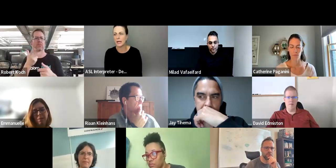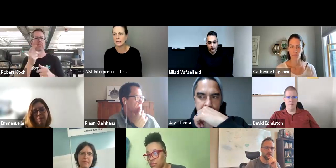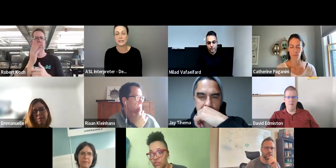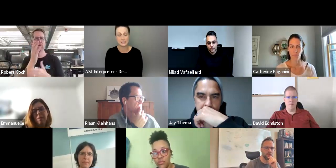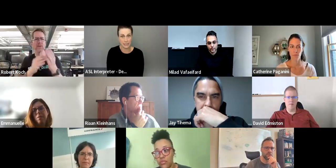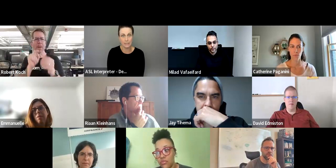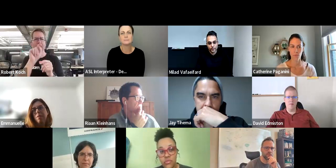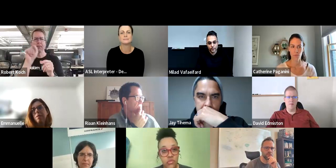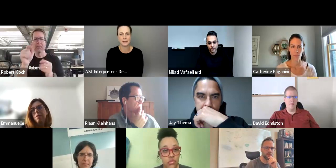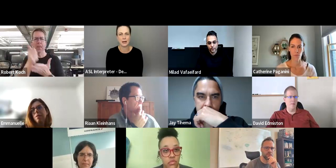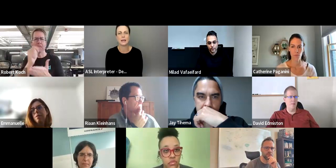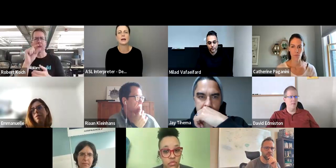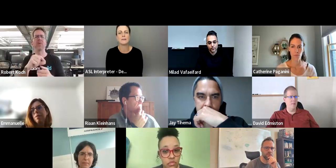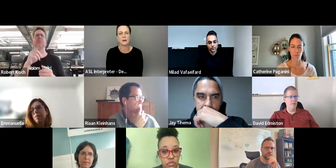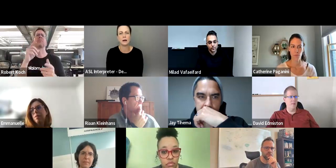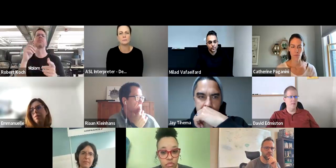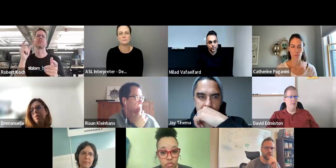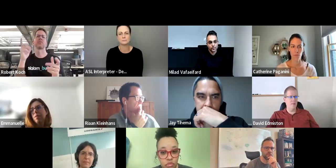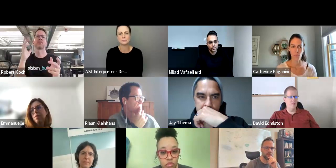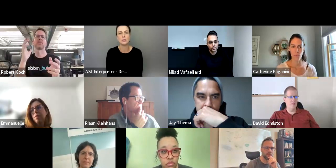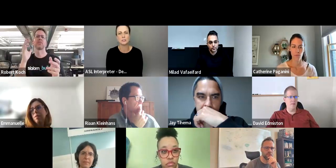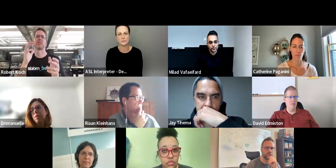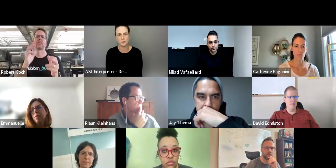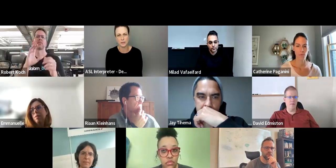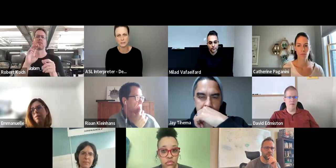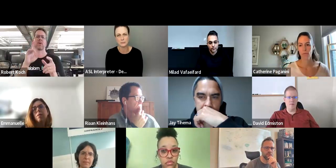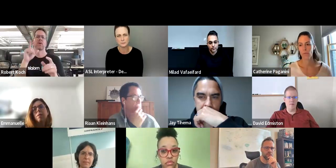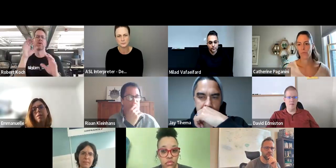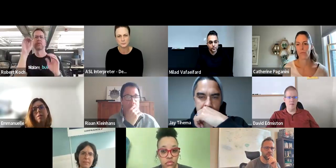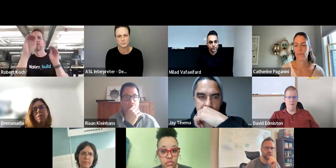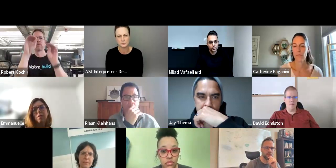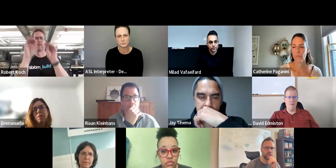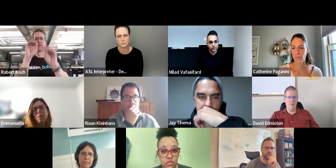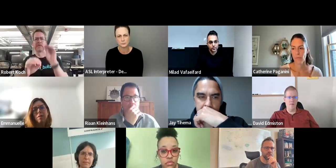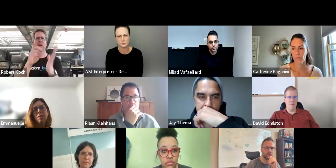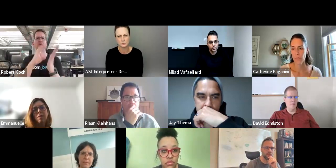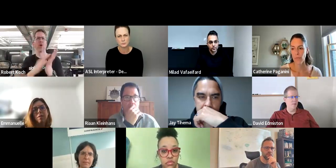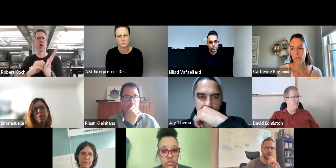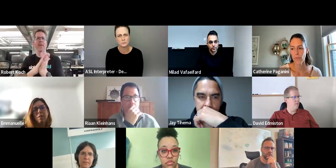Catherine and Destiny and I have looked at a few things,